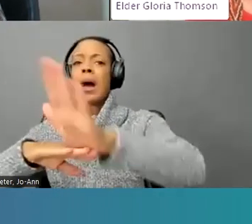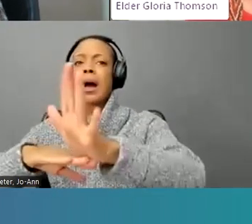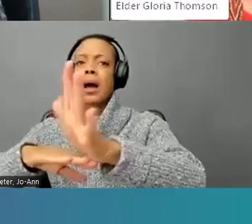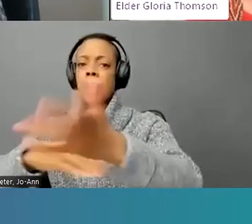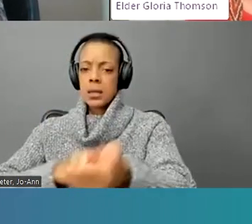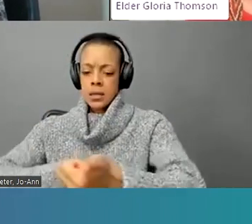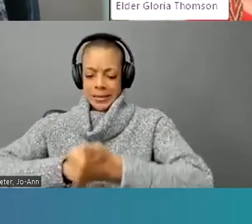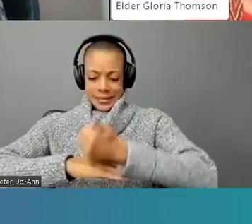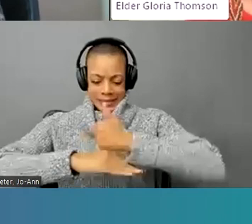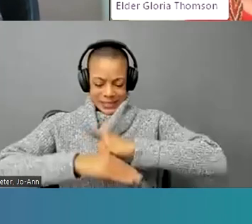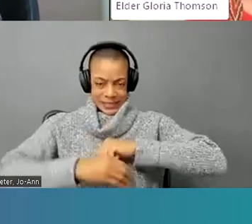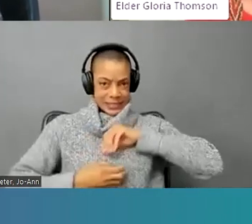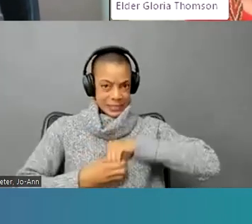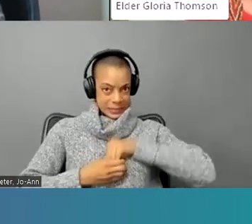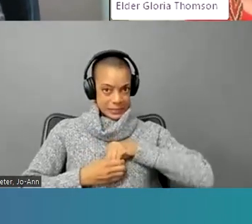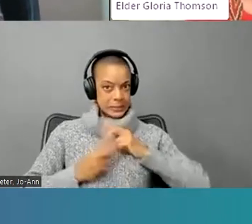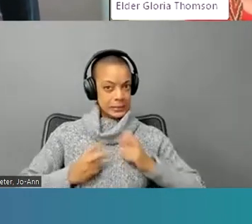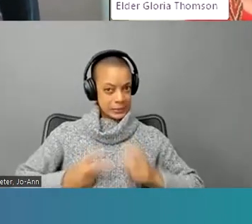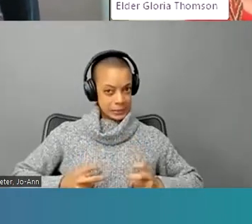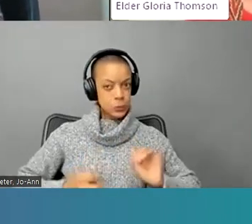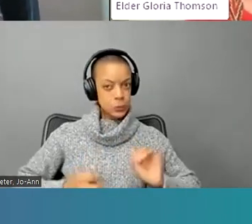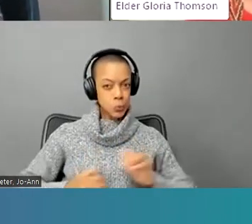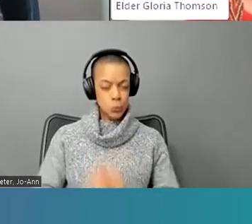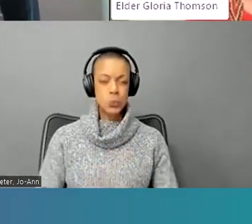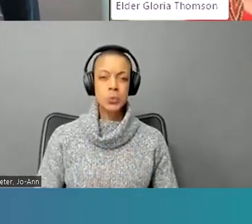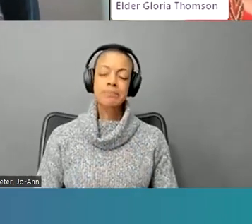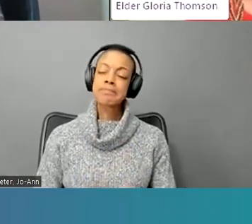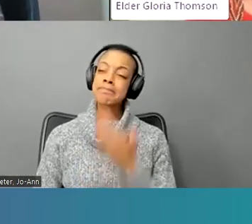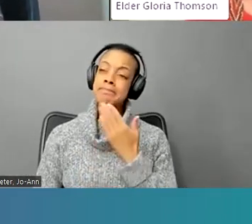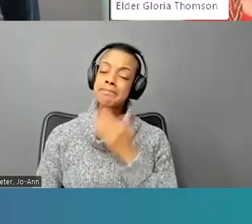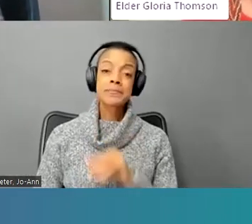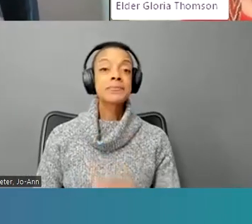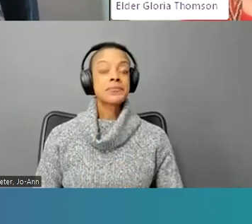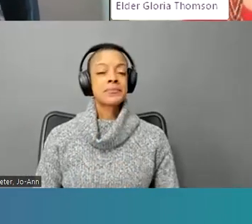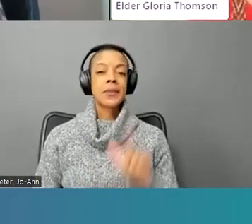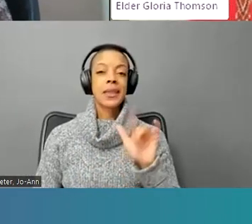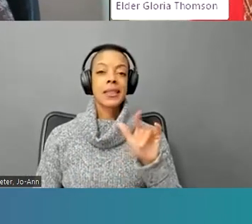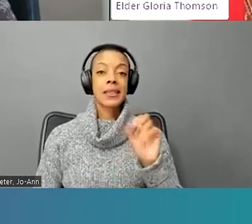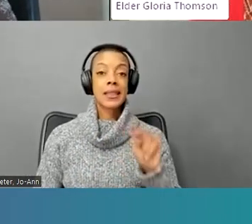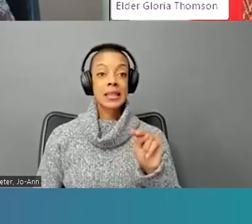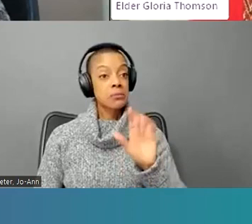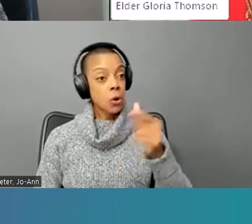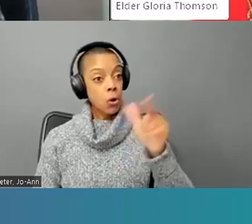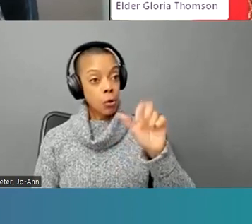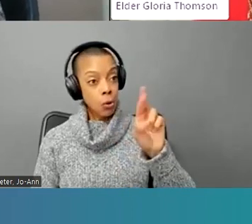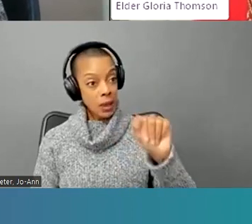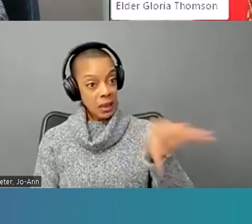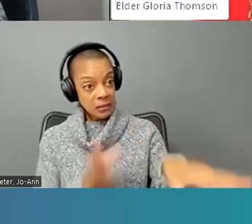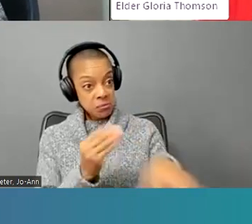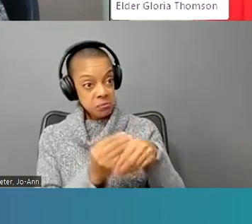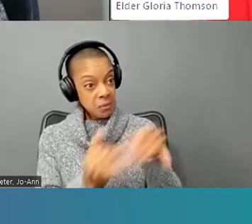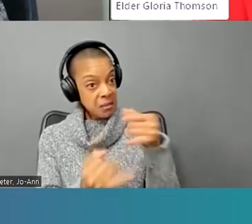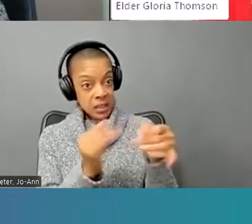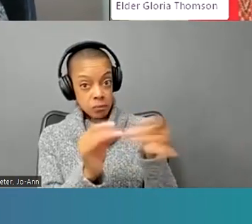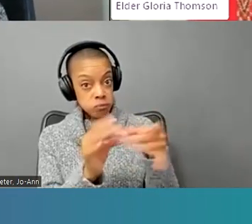Thank you. Nama. Thank you much, Norma. And Gloria, is there anything else you'd like to add? And doesn't have to be